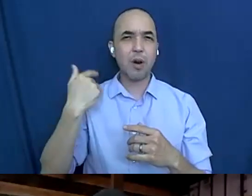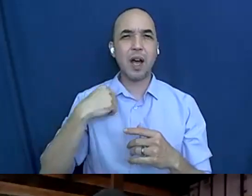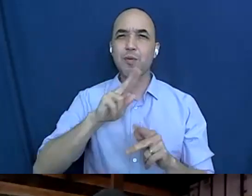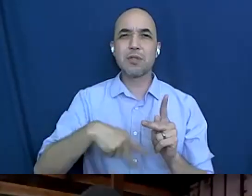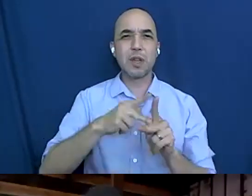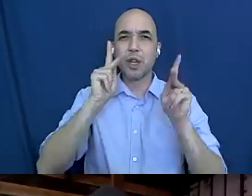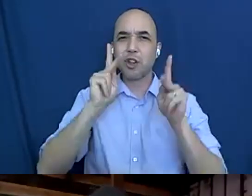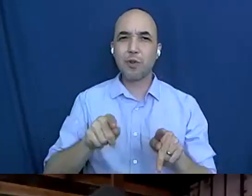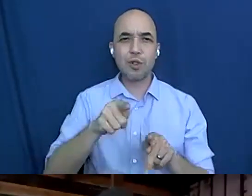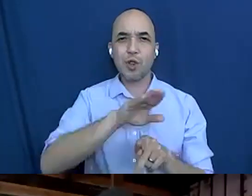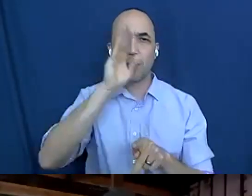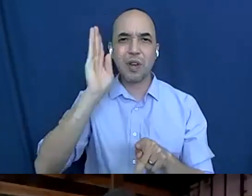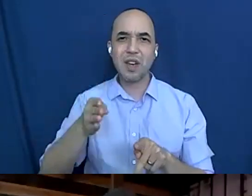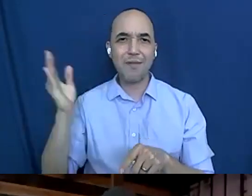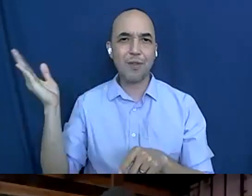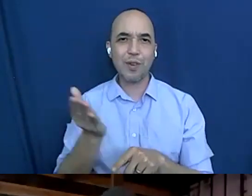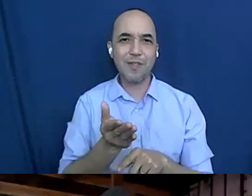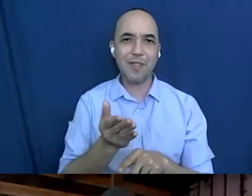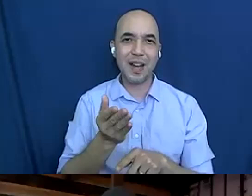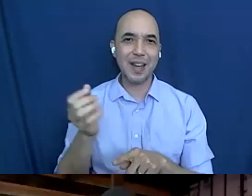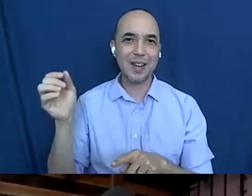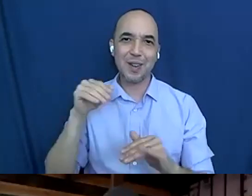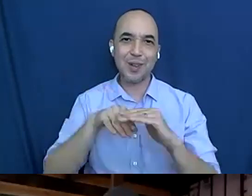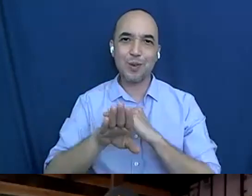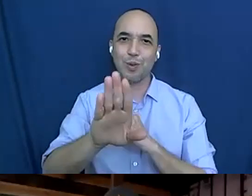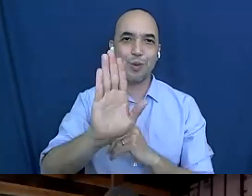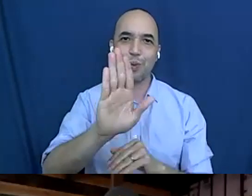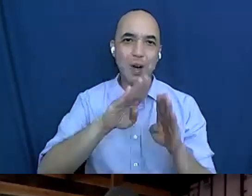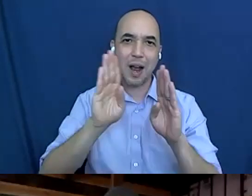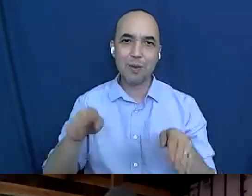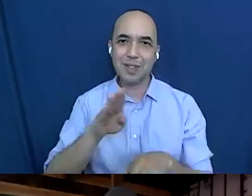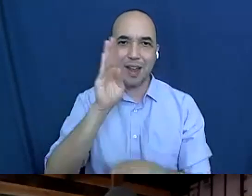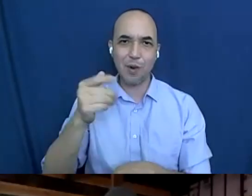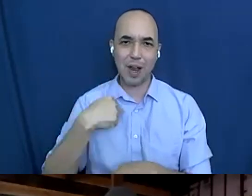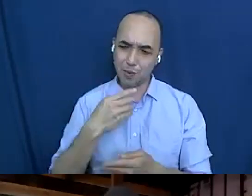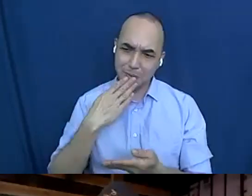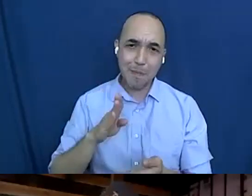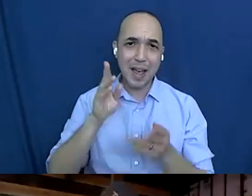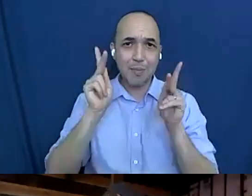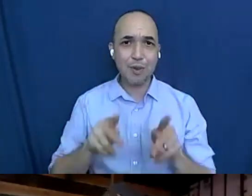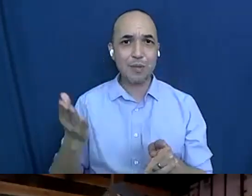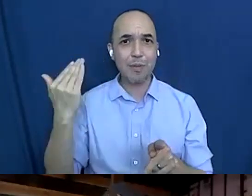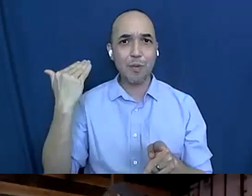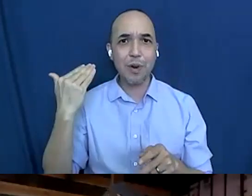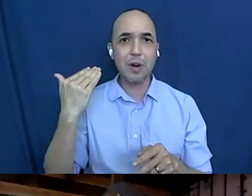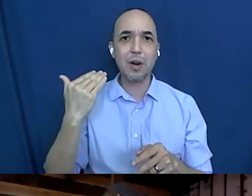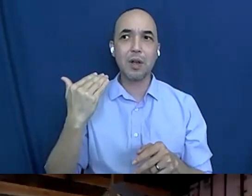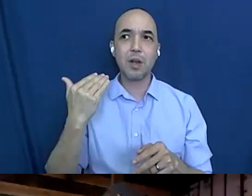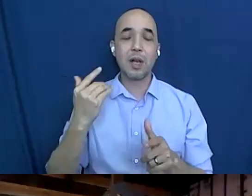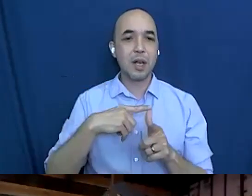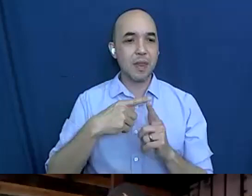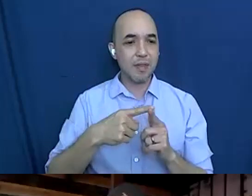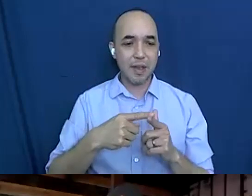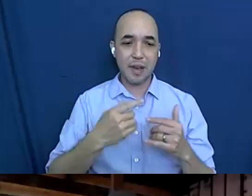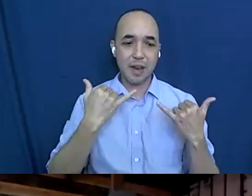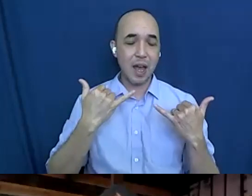the solution and the birds and the people drawing to me, and we were going to neighborhoods where this was the highest murder rate, but you pull a bird out